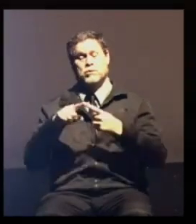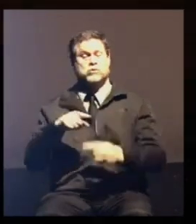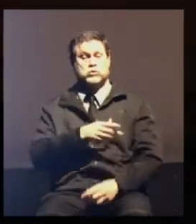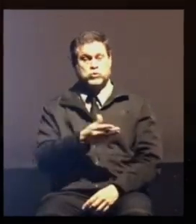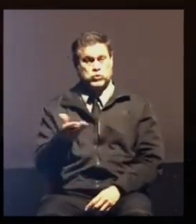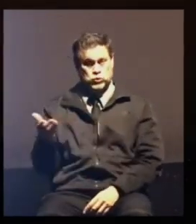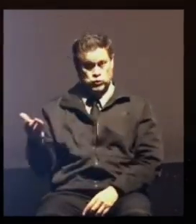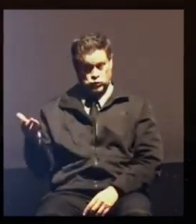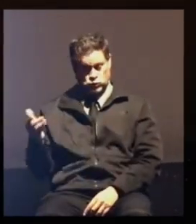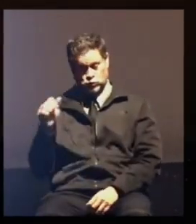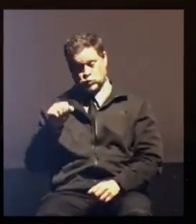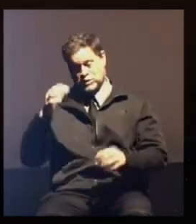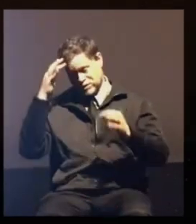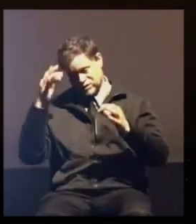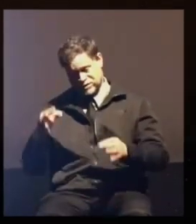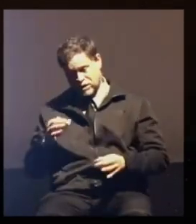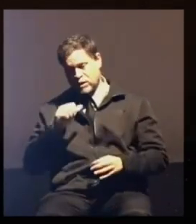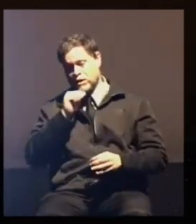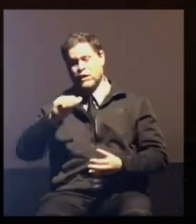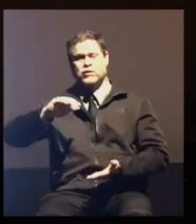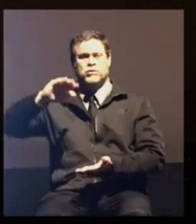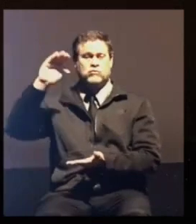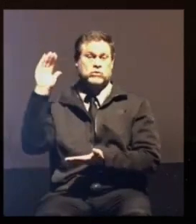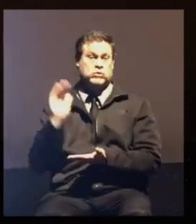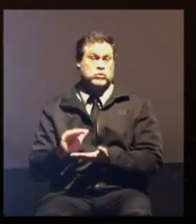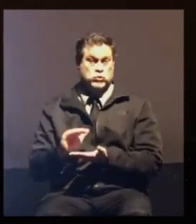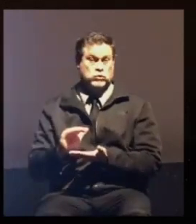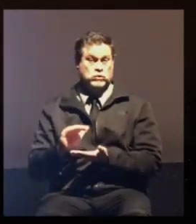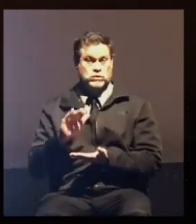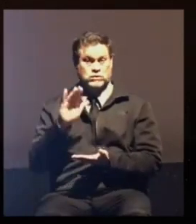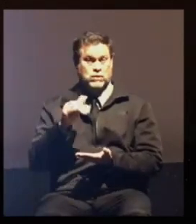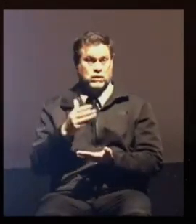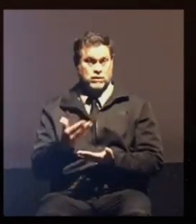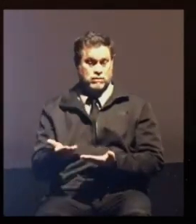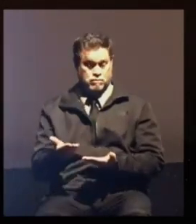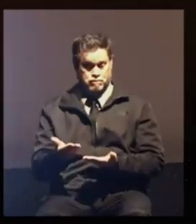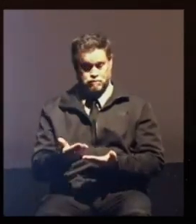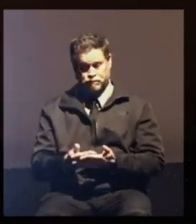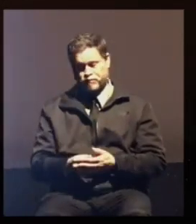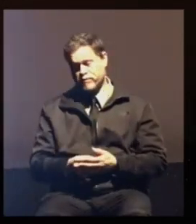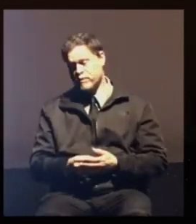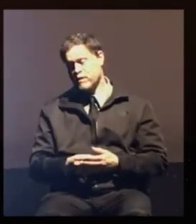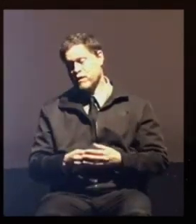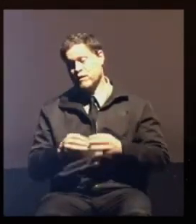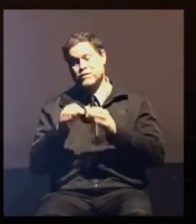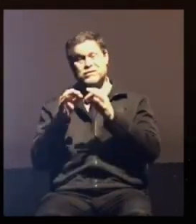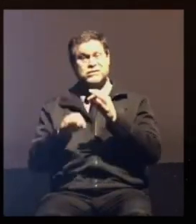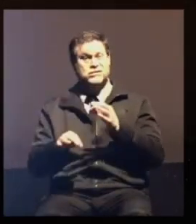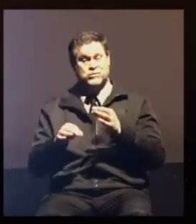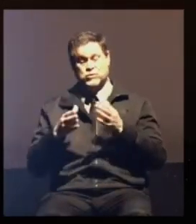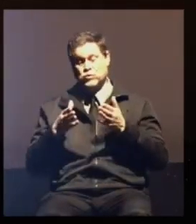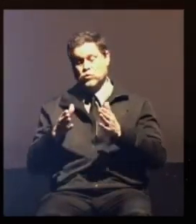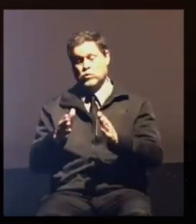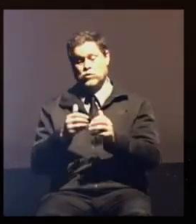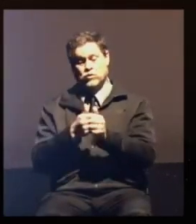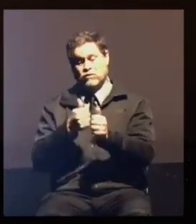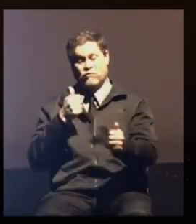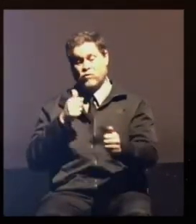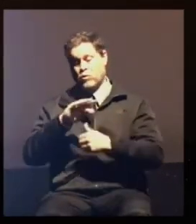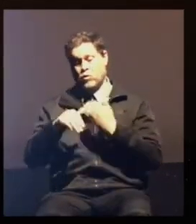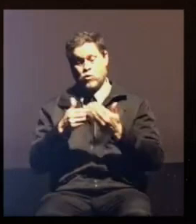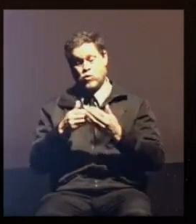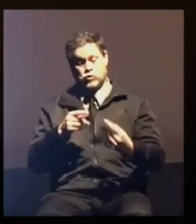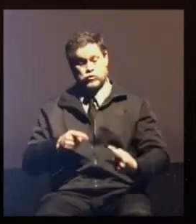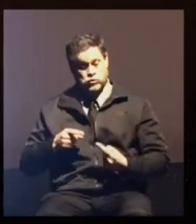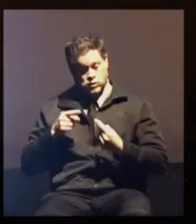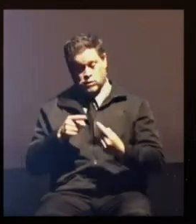but you can decide to not be reduced by them." Is there a simple formula to avoid all struggle?